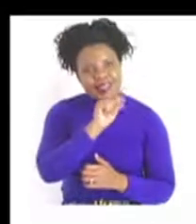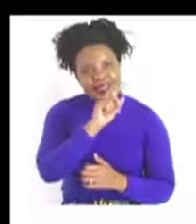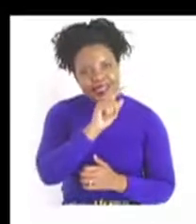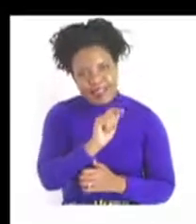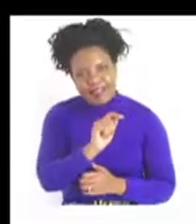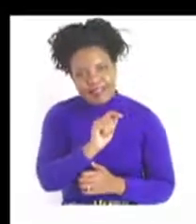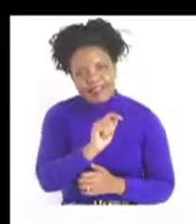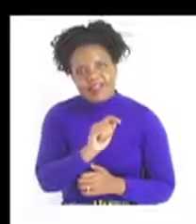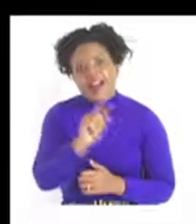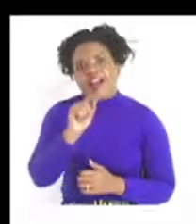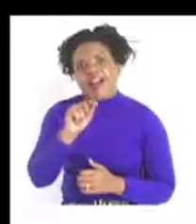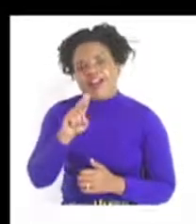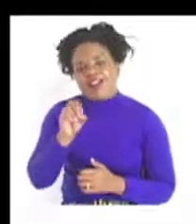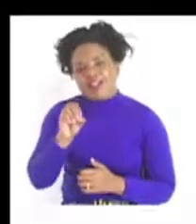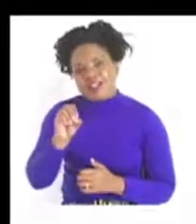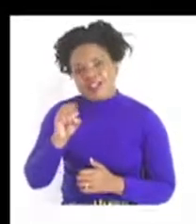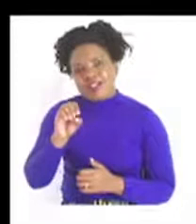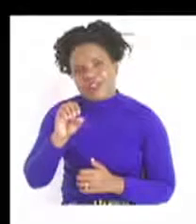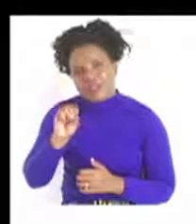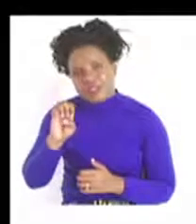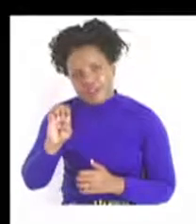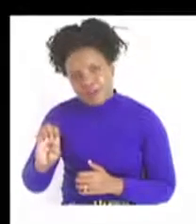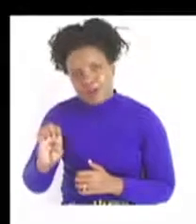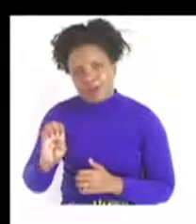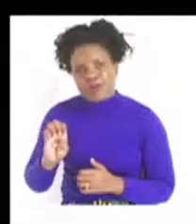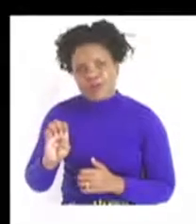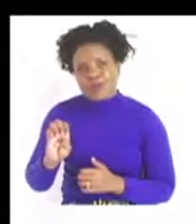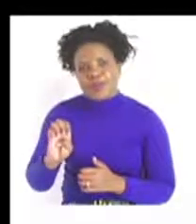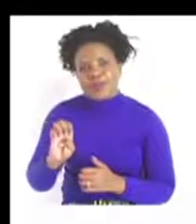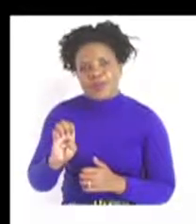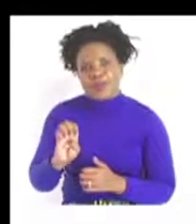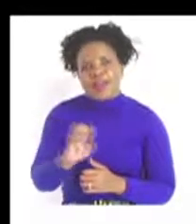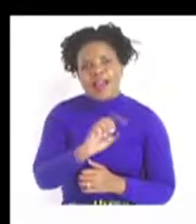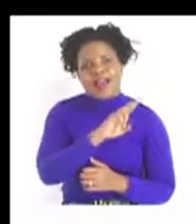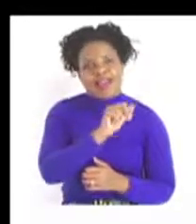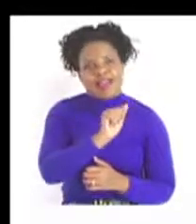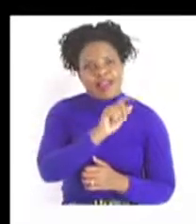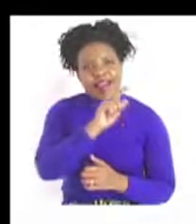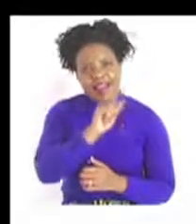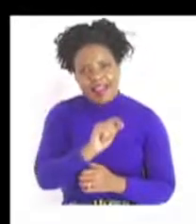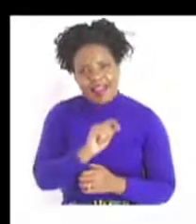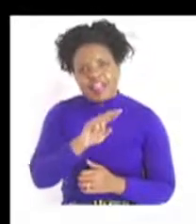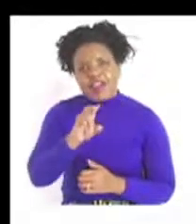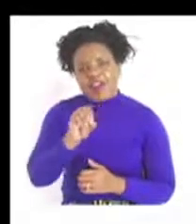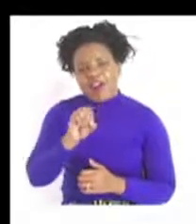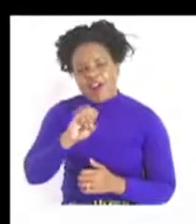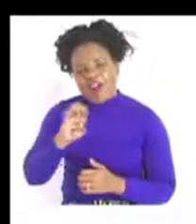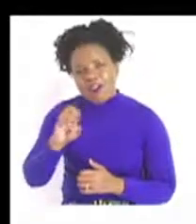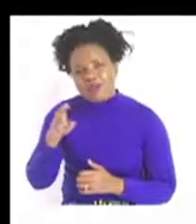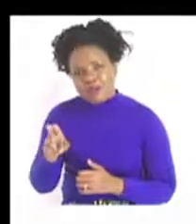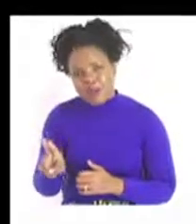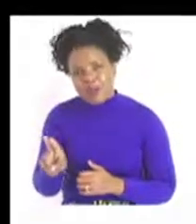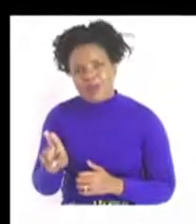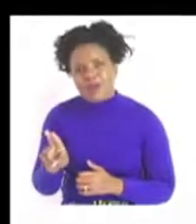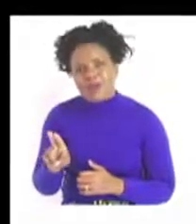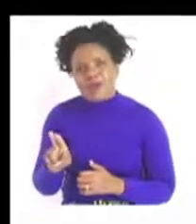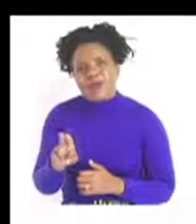be that and 3 would be those. Yet the plural of hats would never be